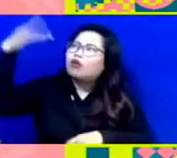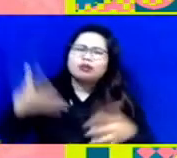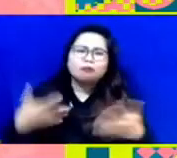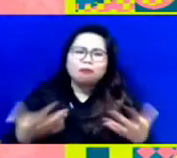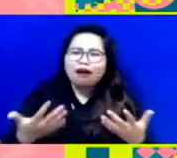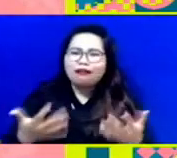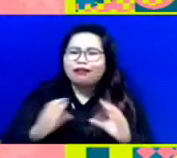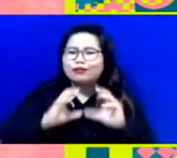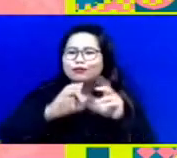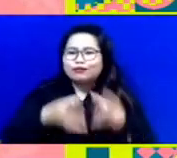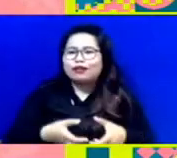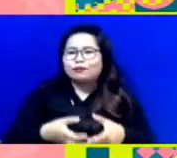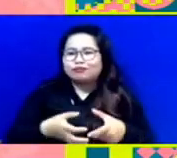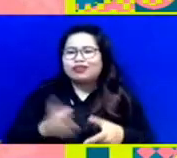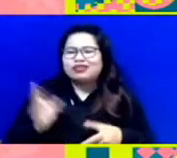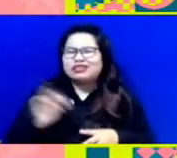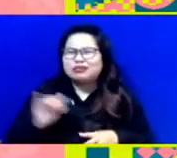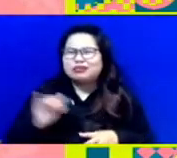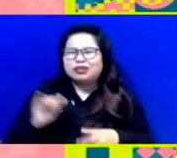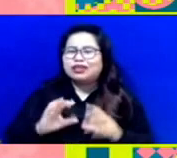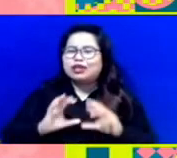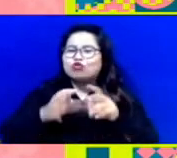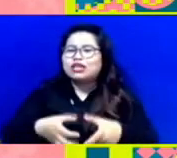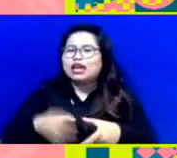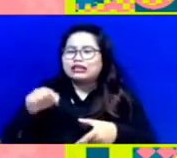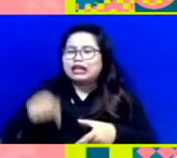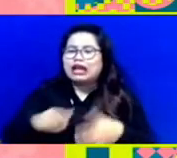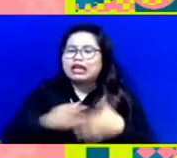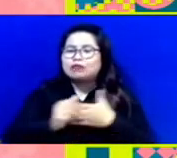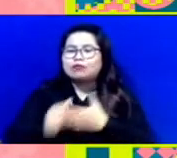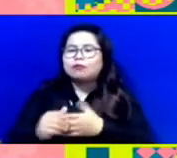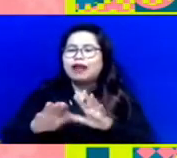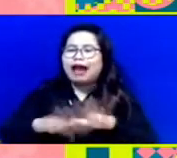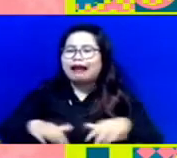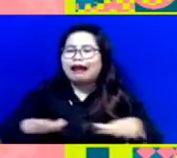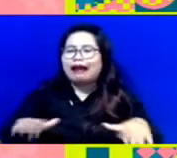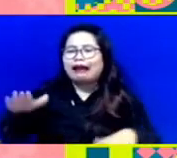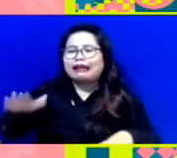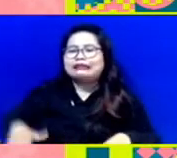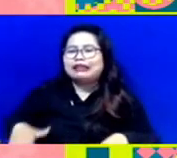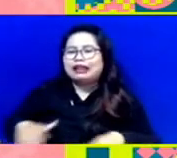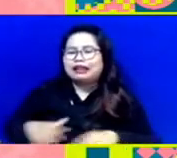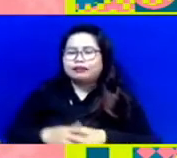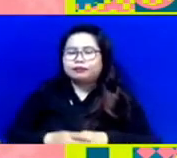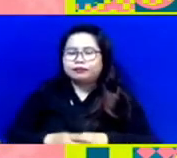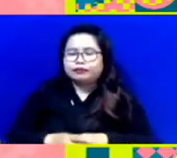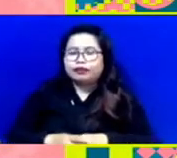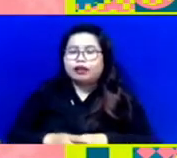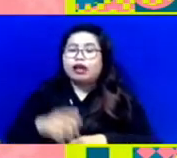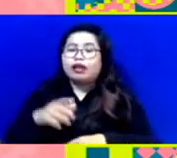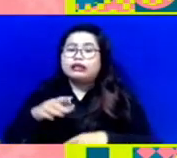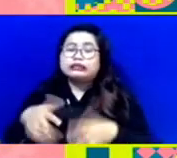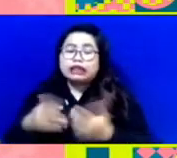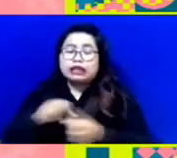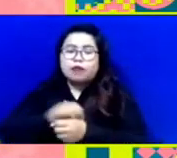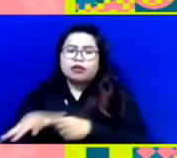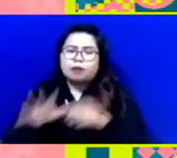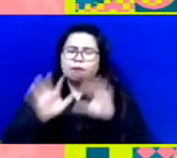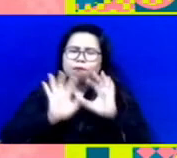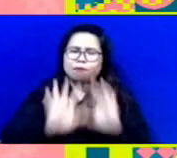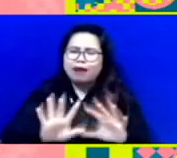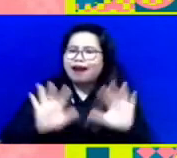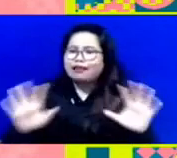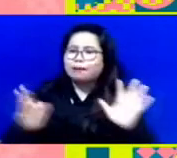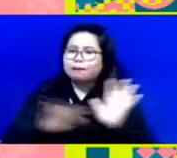adolescent leaders, unfortunately. And we see so many problems of food security